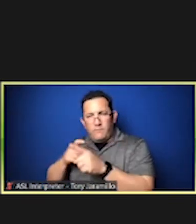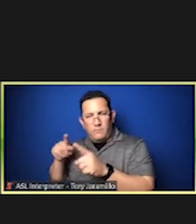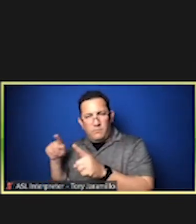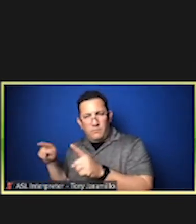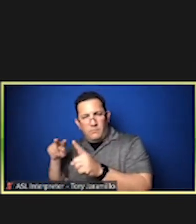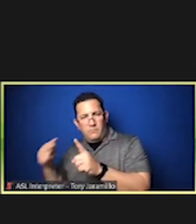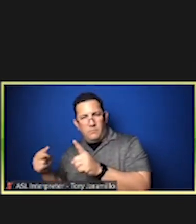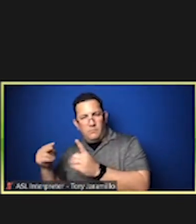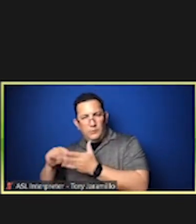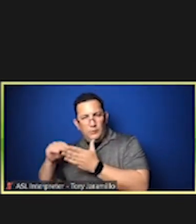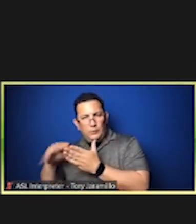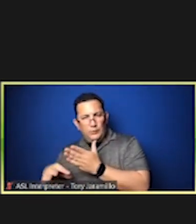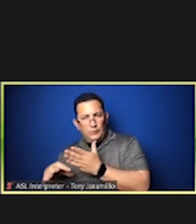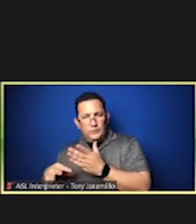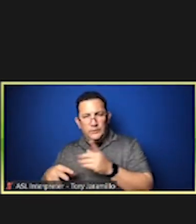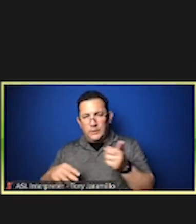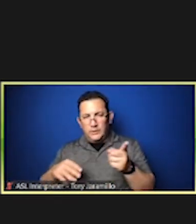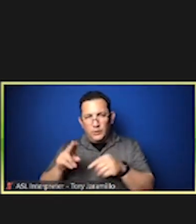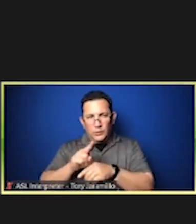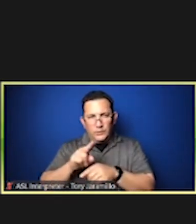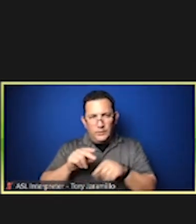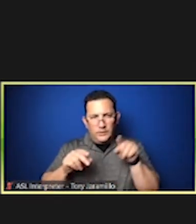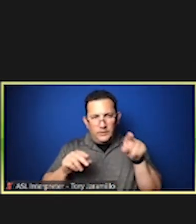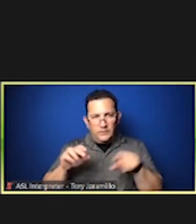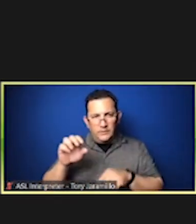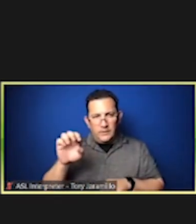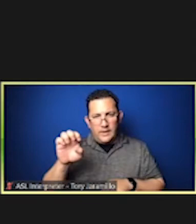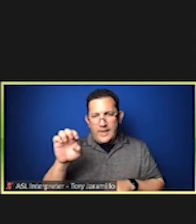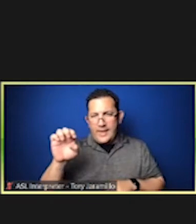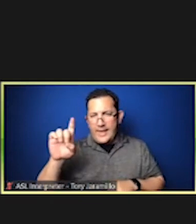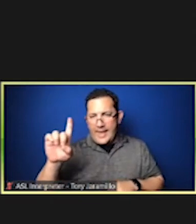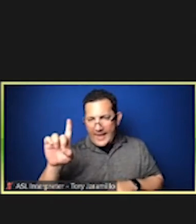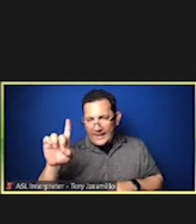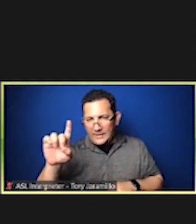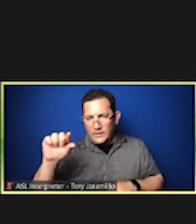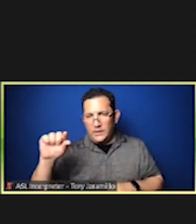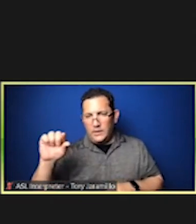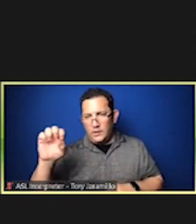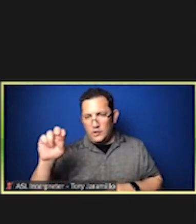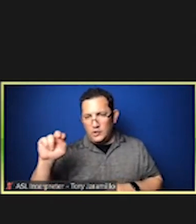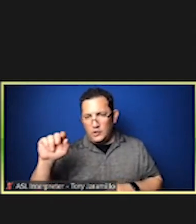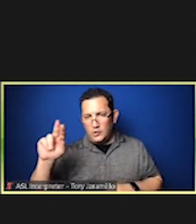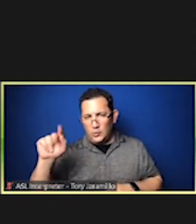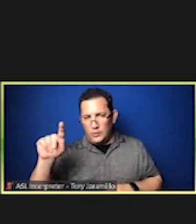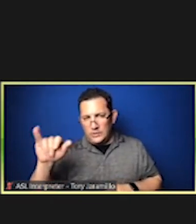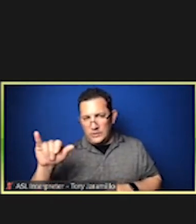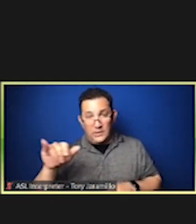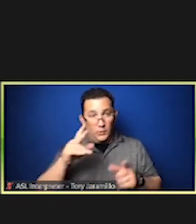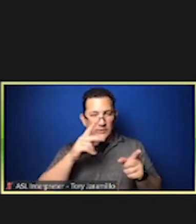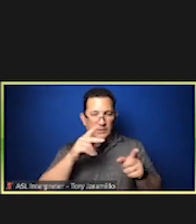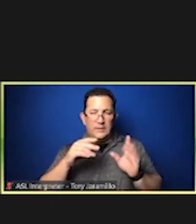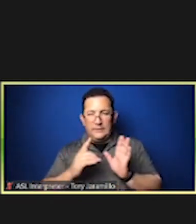As you can see, I'm signed in as a demo student at